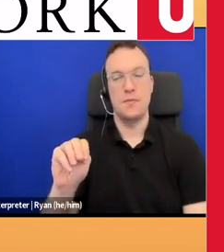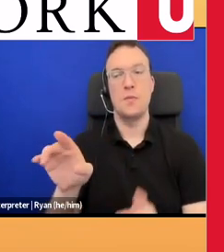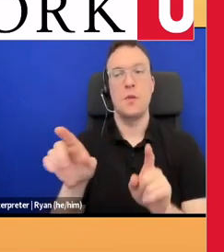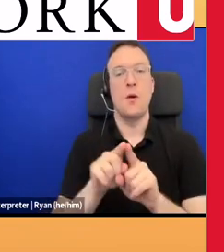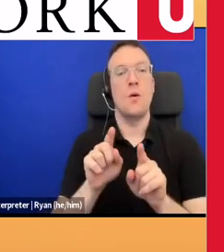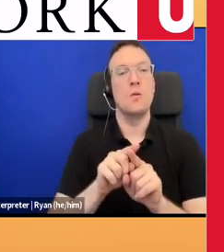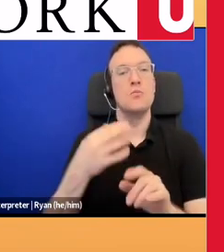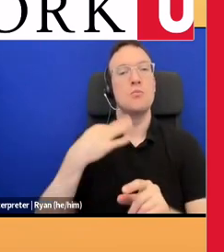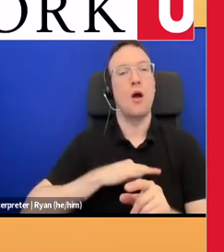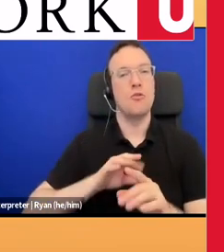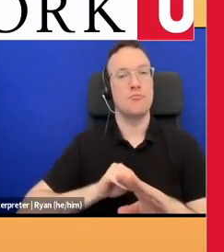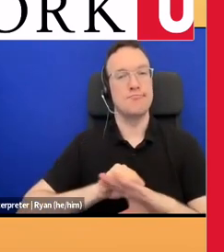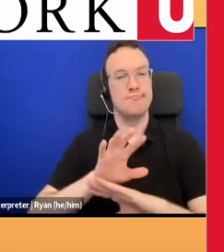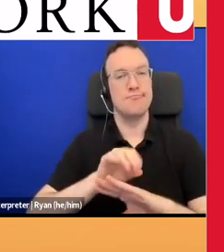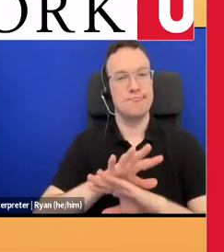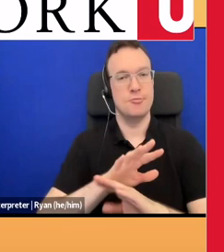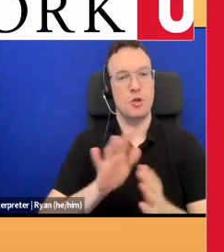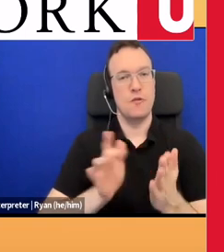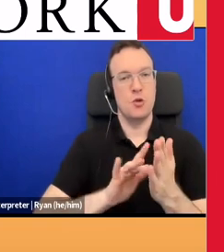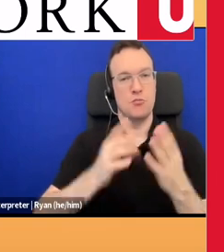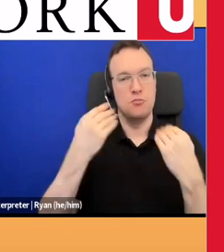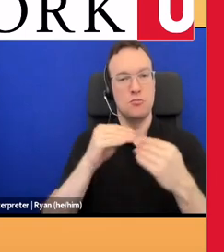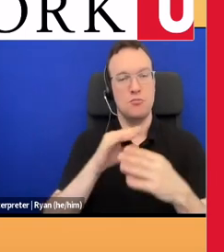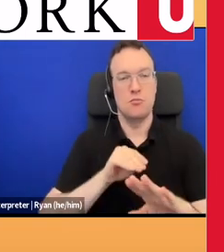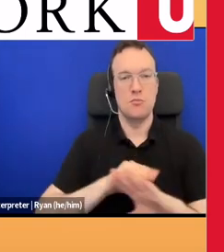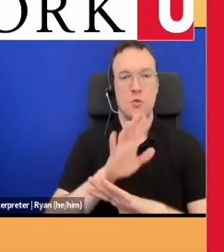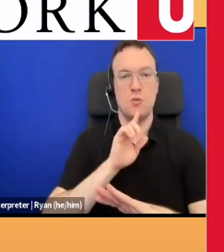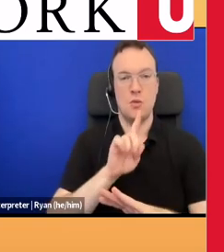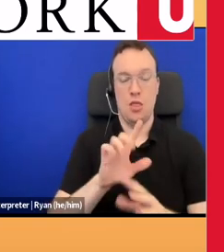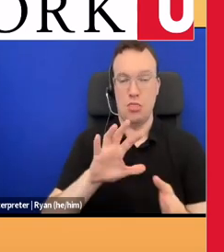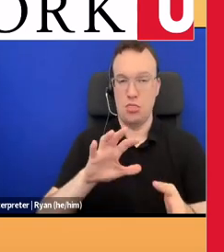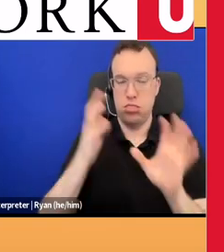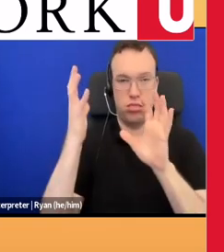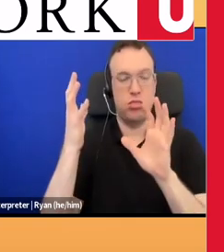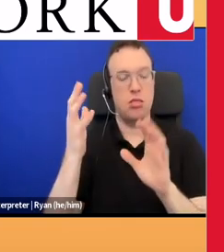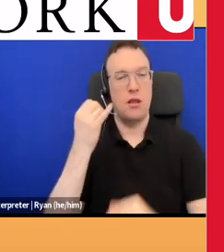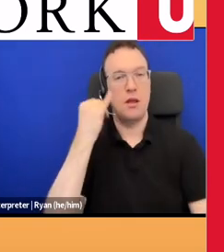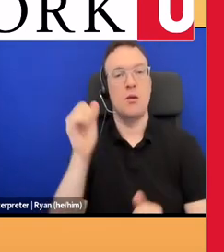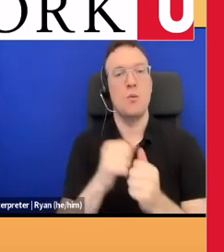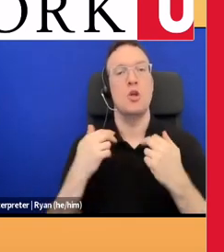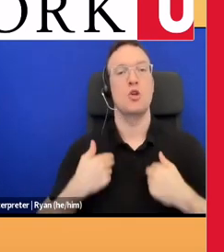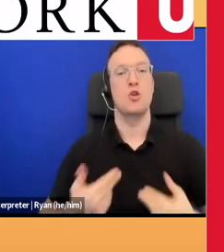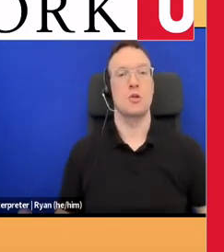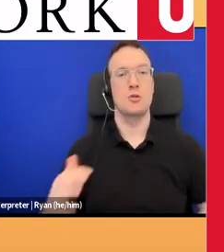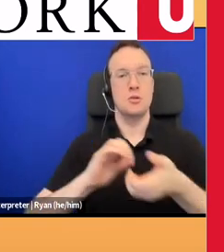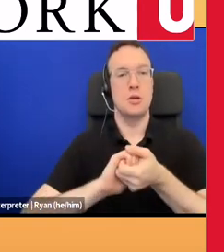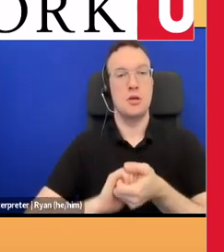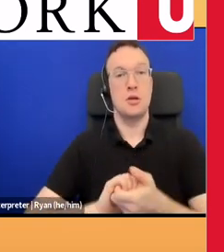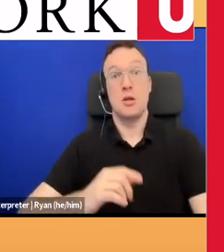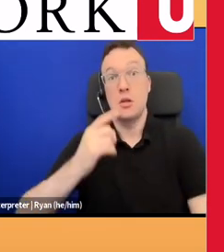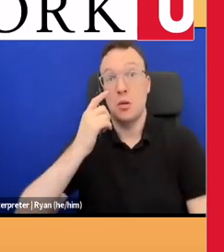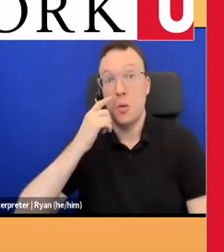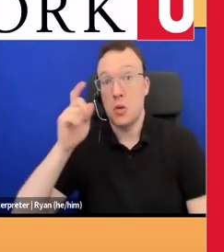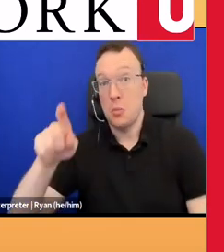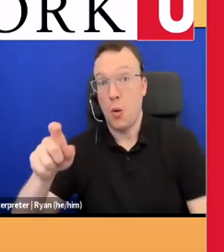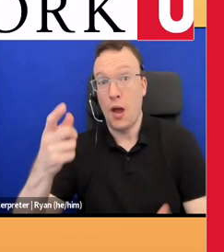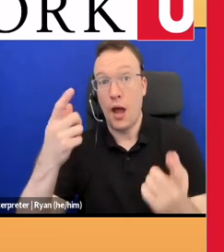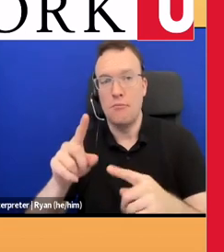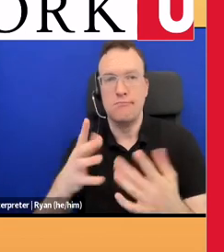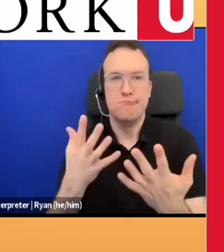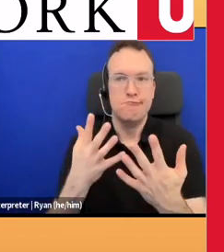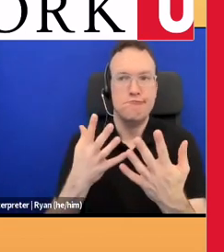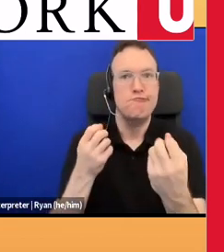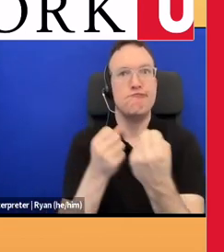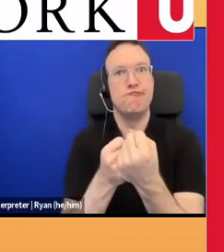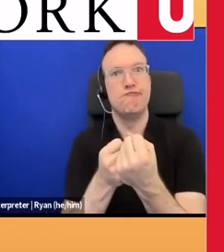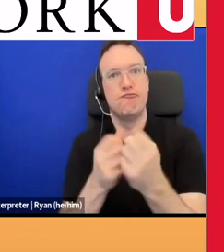profit-driven pharmaceutical industry, have utterly undermined the premise of human solidarity that supposedly underpinned the